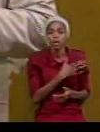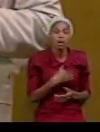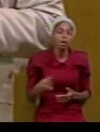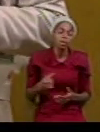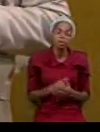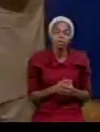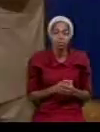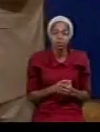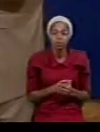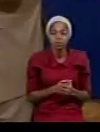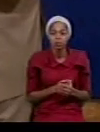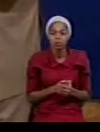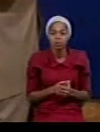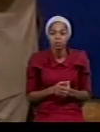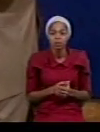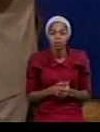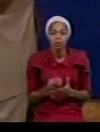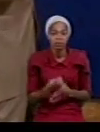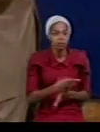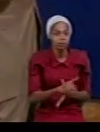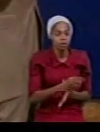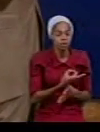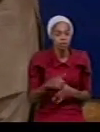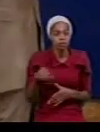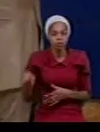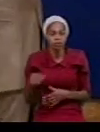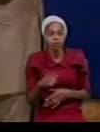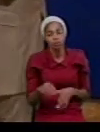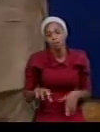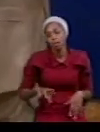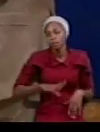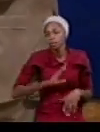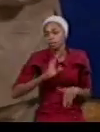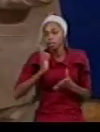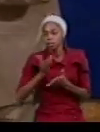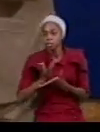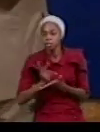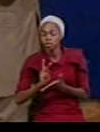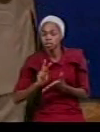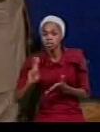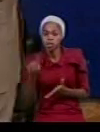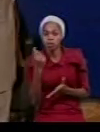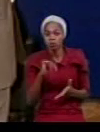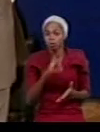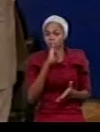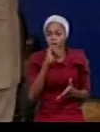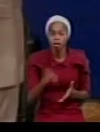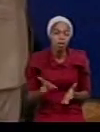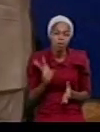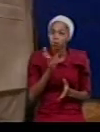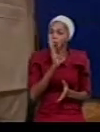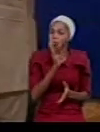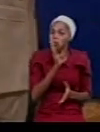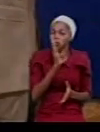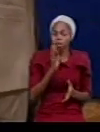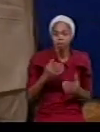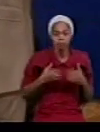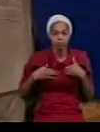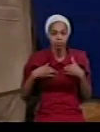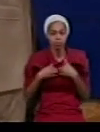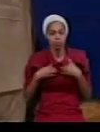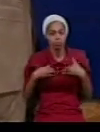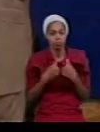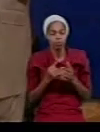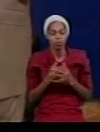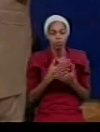of animals were the aquatic and water creatures. And for those ones, the clean ones were the ones